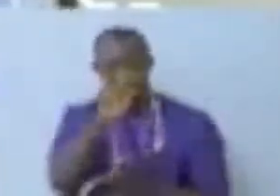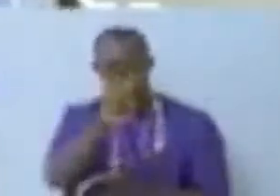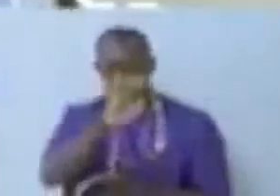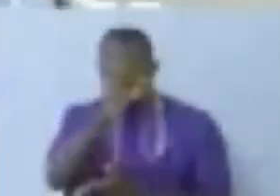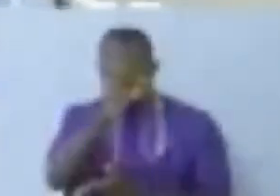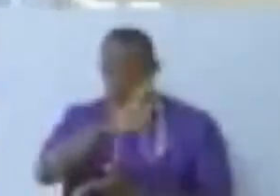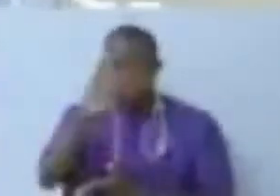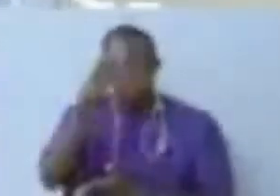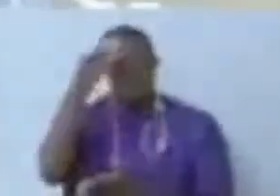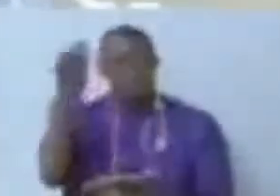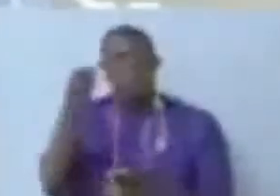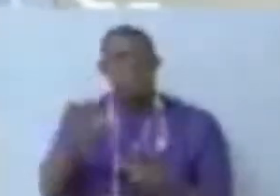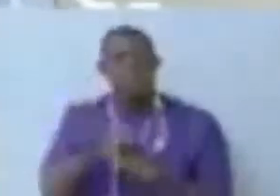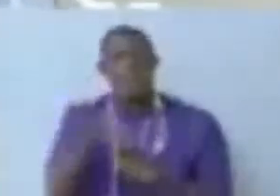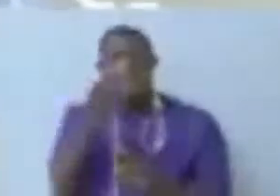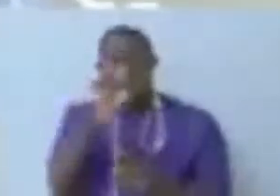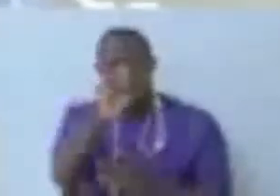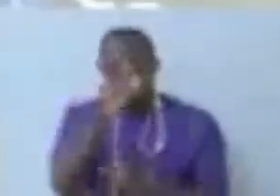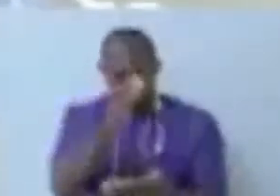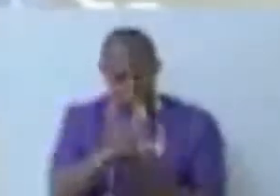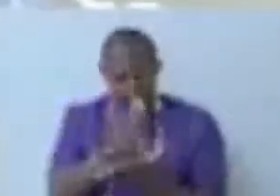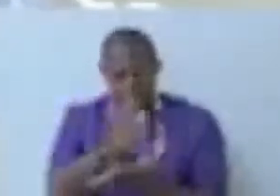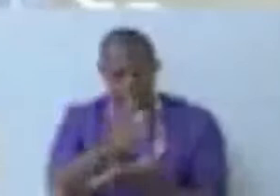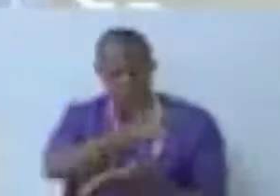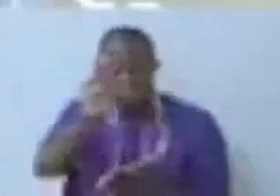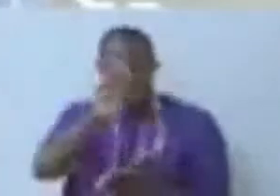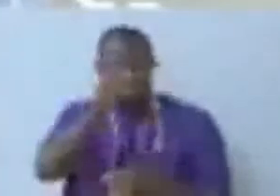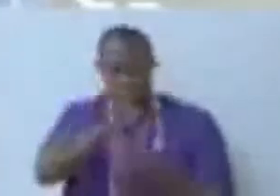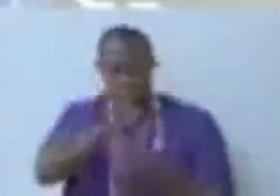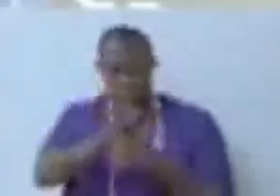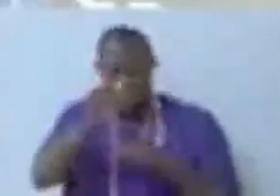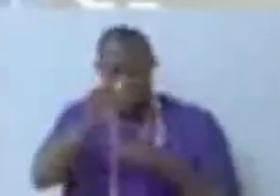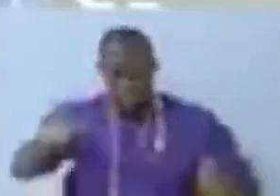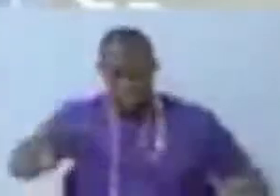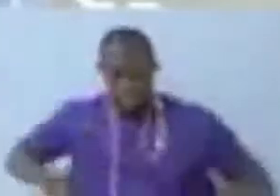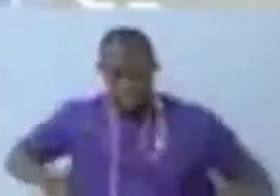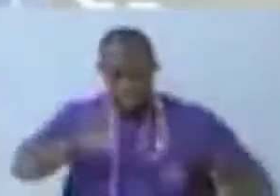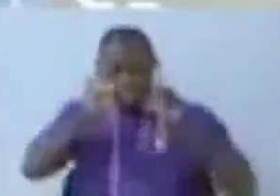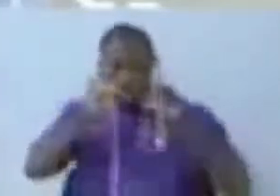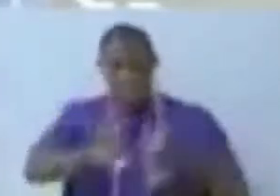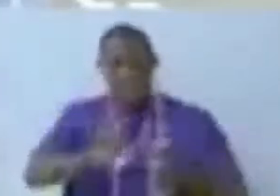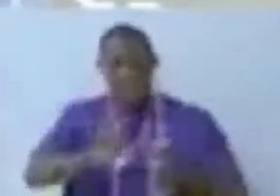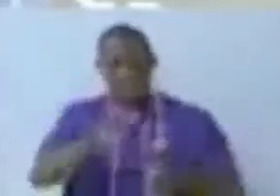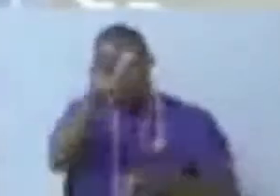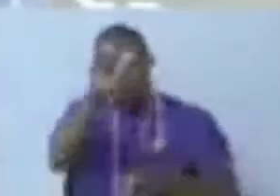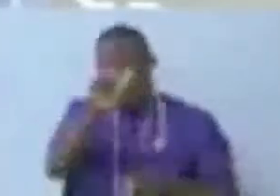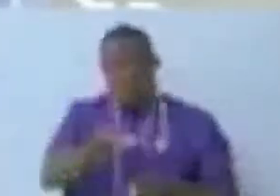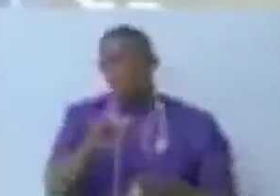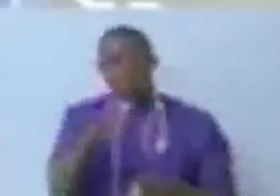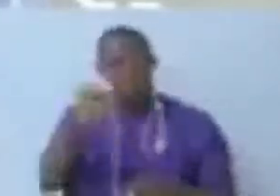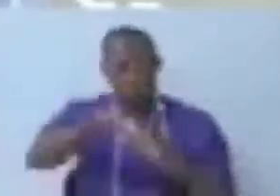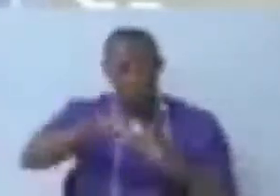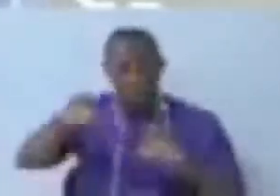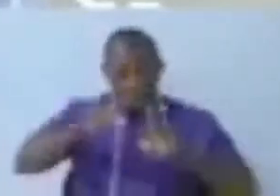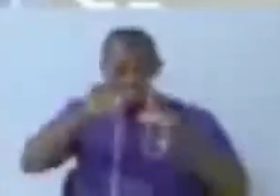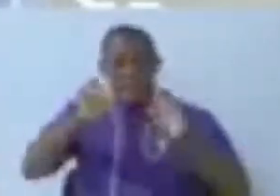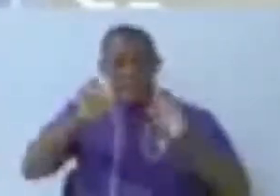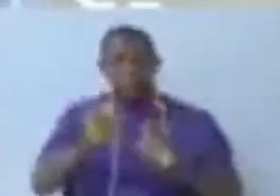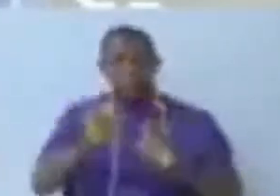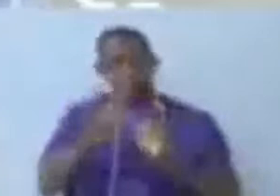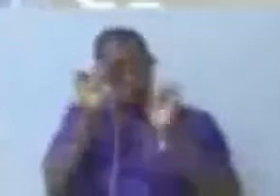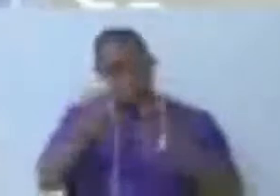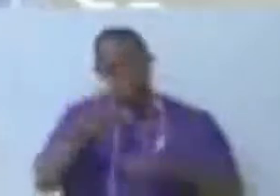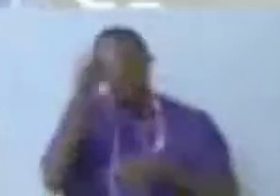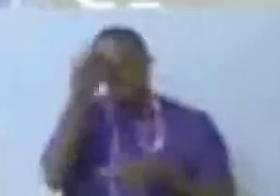process. Mr. Jobarteh, I'm saying you isn't long no for. According fakata kulo ko no waranto fakata tilimoni ntonyale kono handing